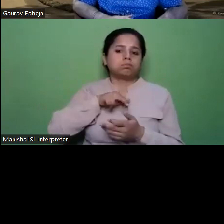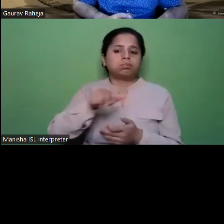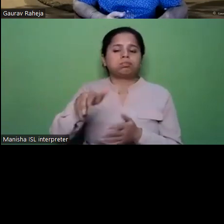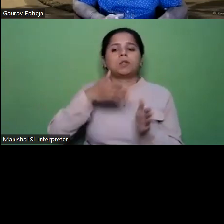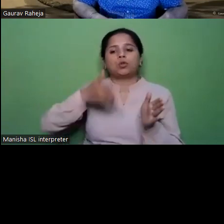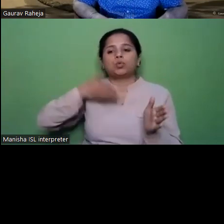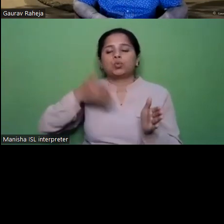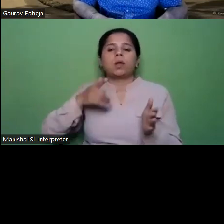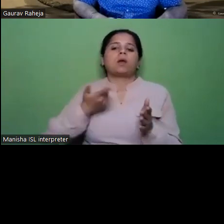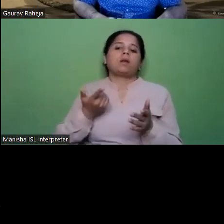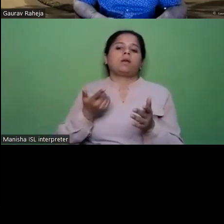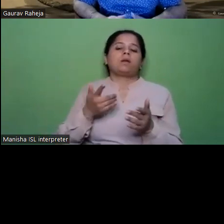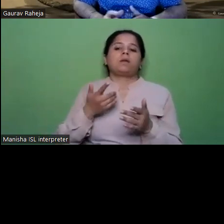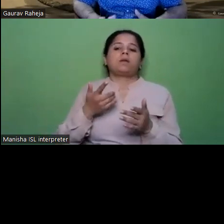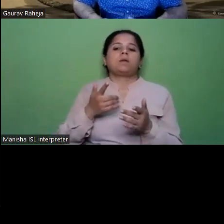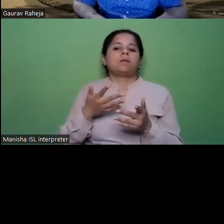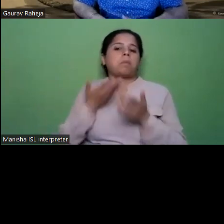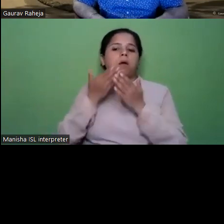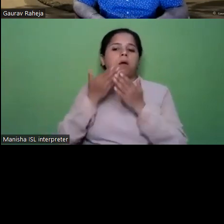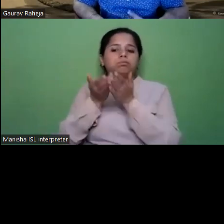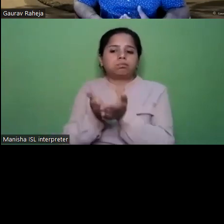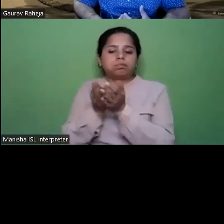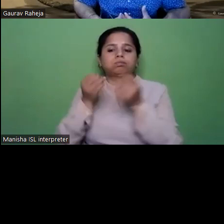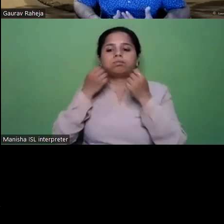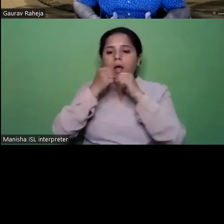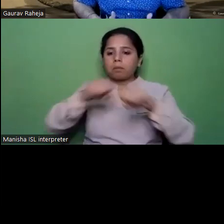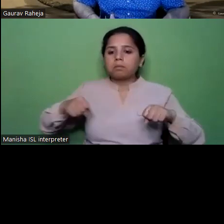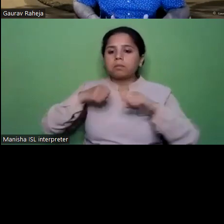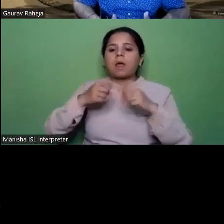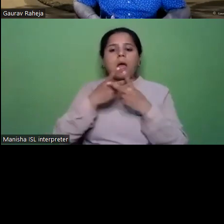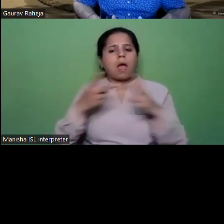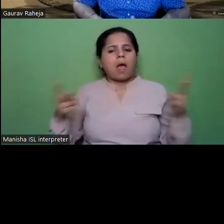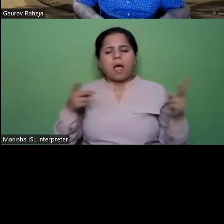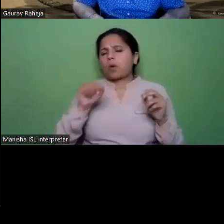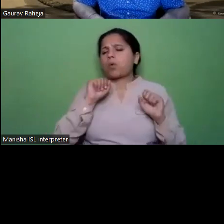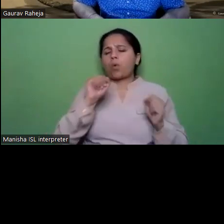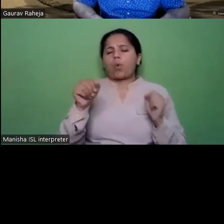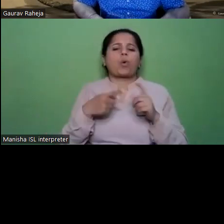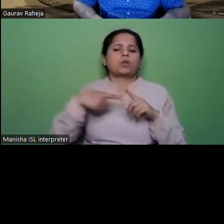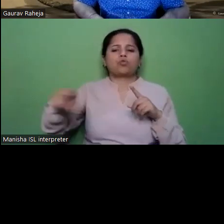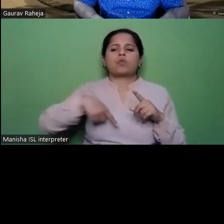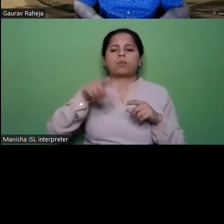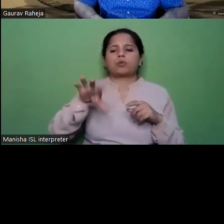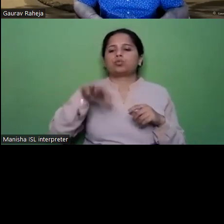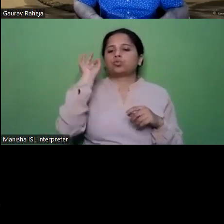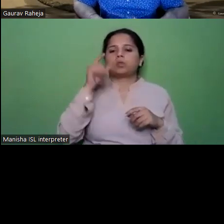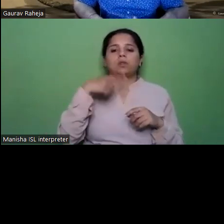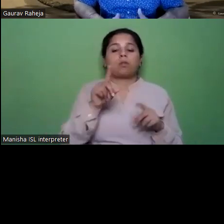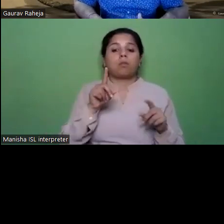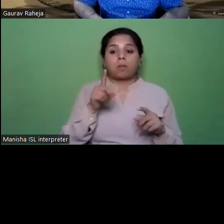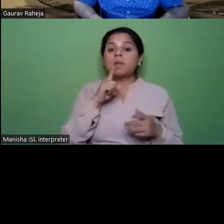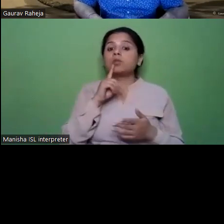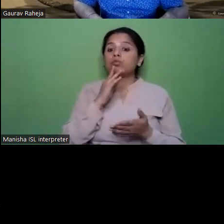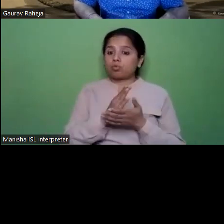by ship, by jetties or whatever, whichever means of transportation that you choose, but it must